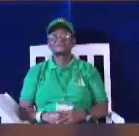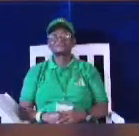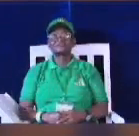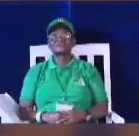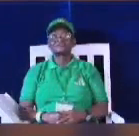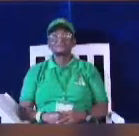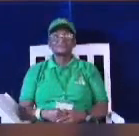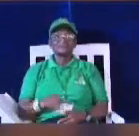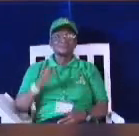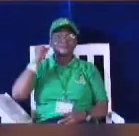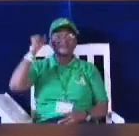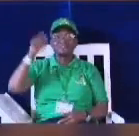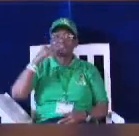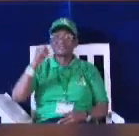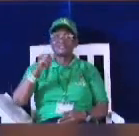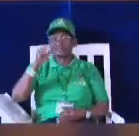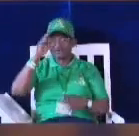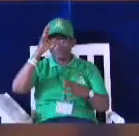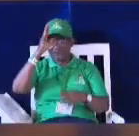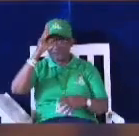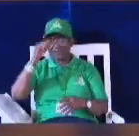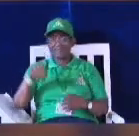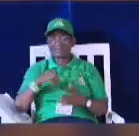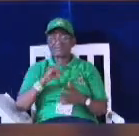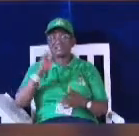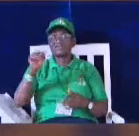She said that it is not a joking matter. I said,